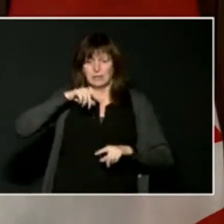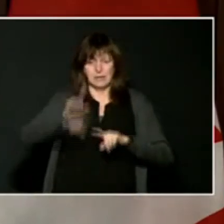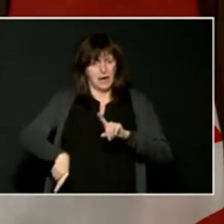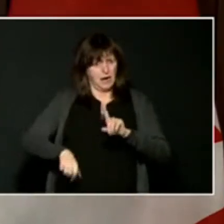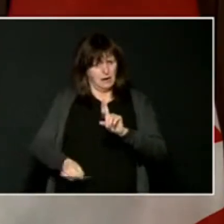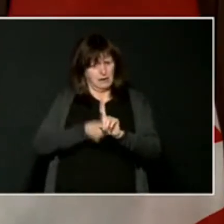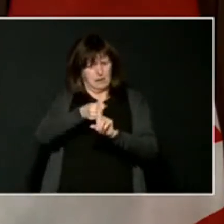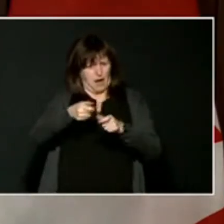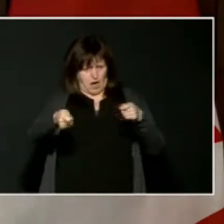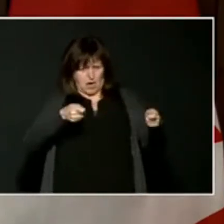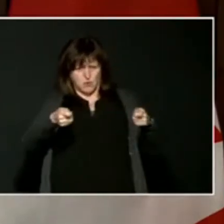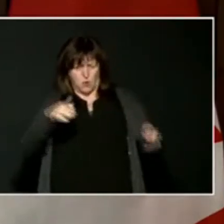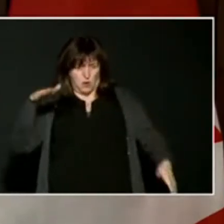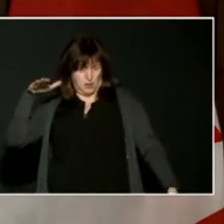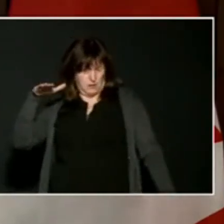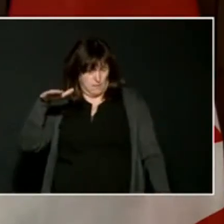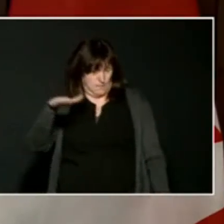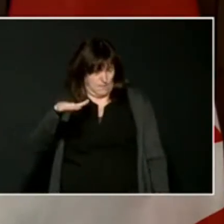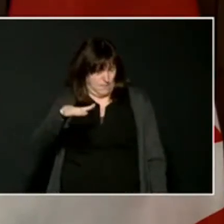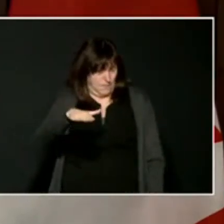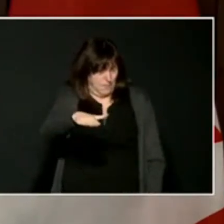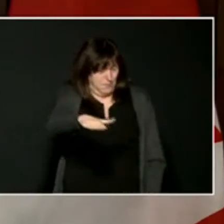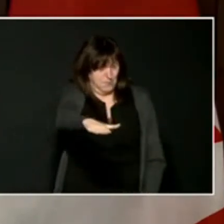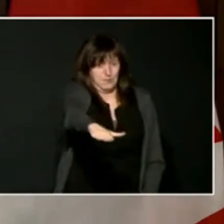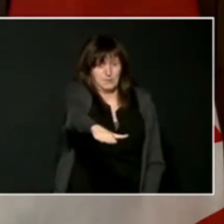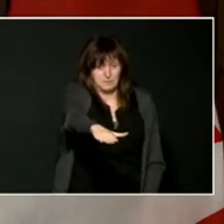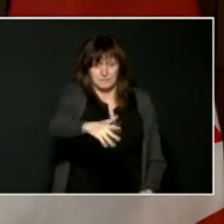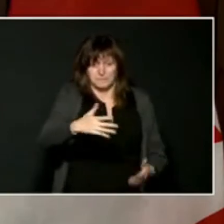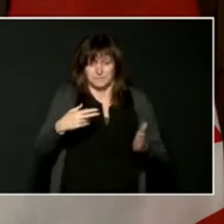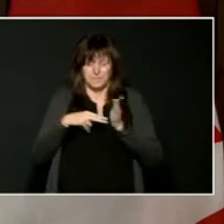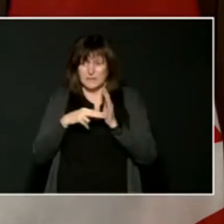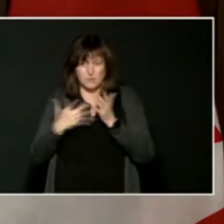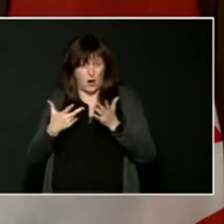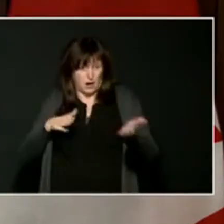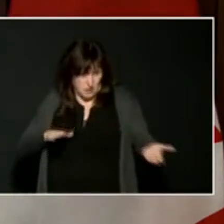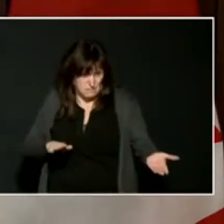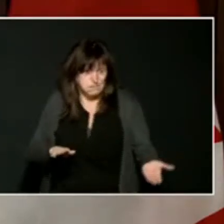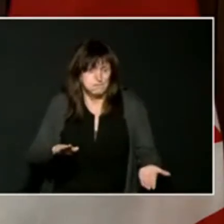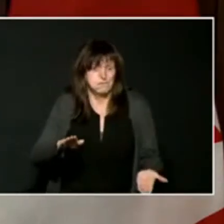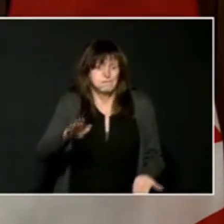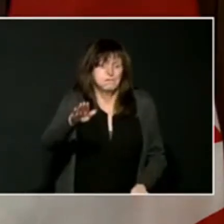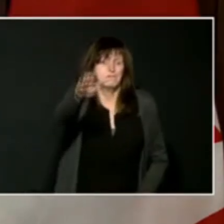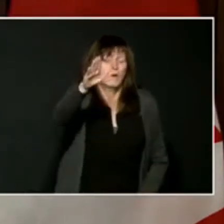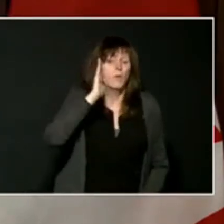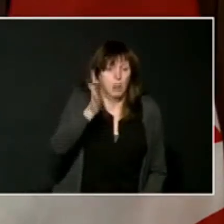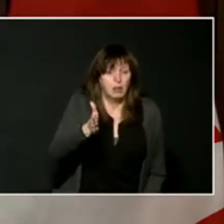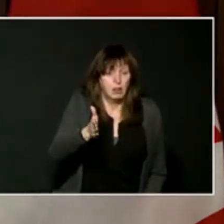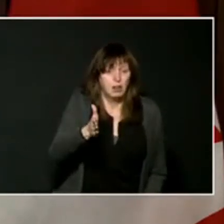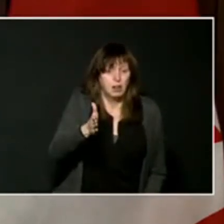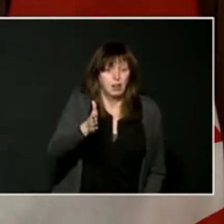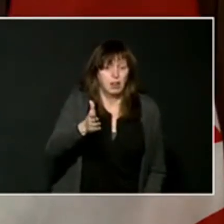You're not going to see the same reduction in cases. You're not going to see the same control over ICU admissions.